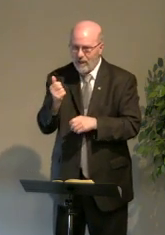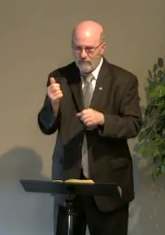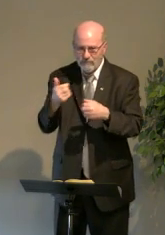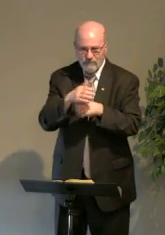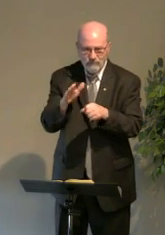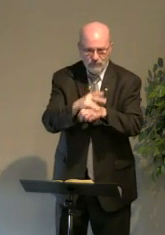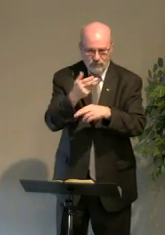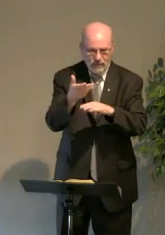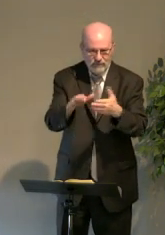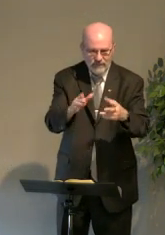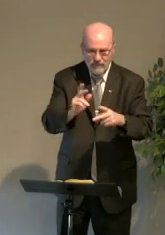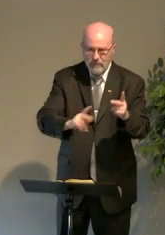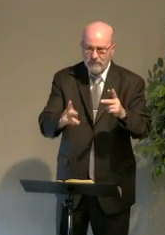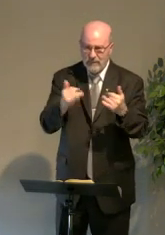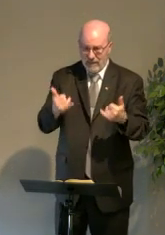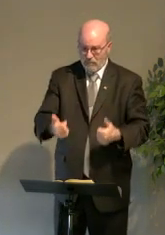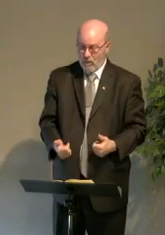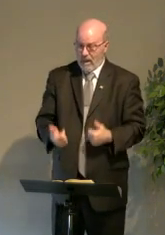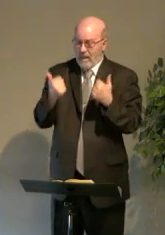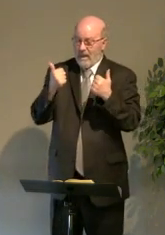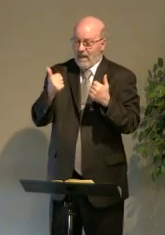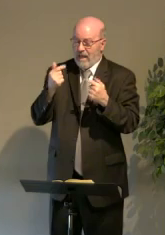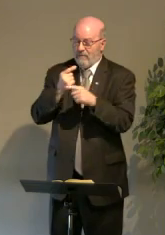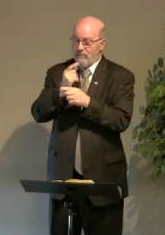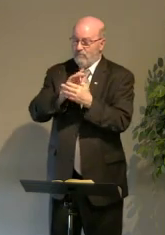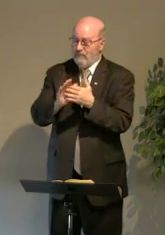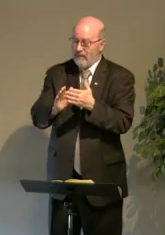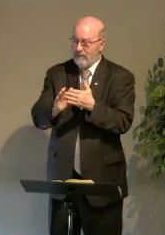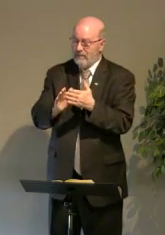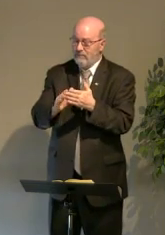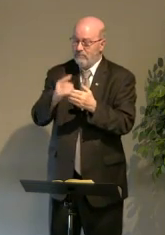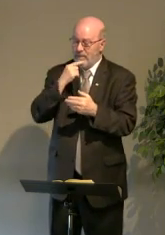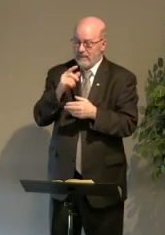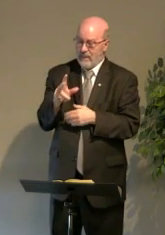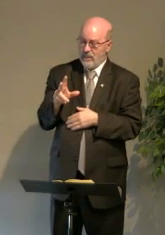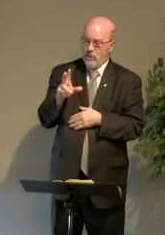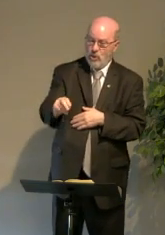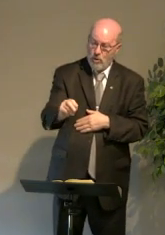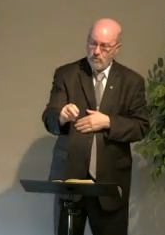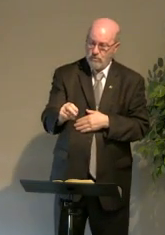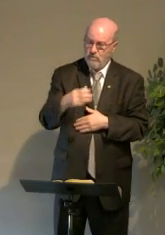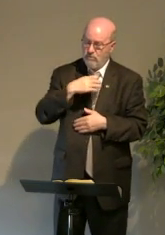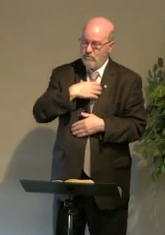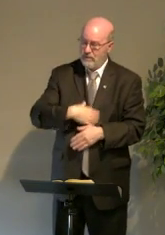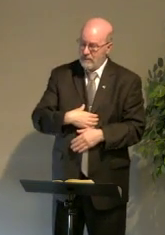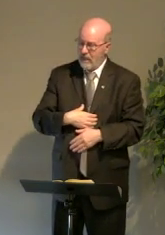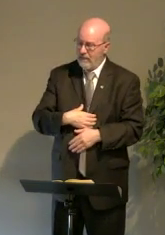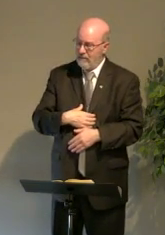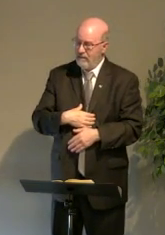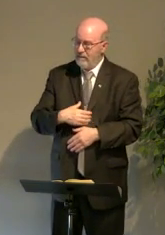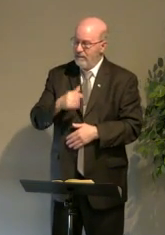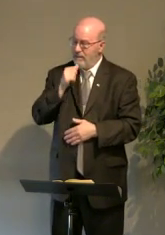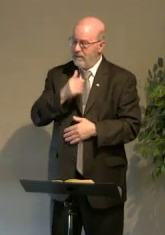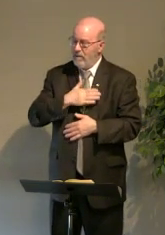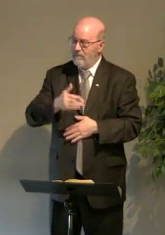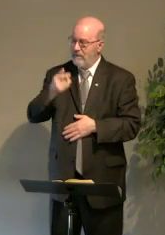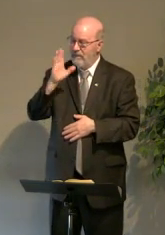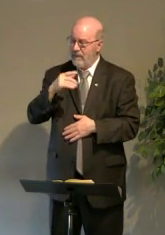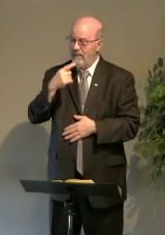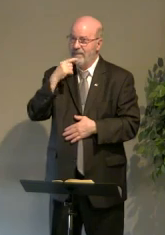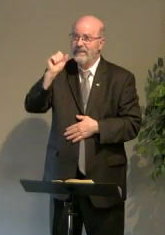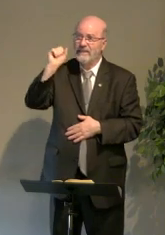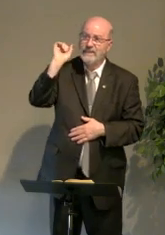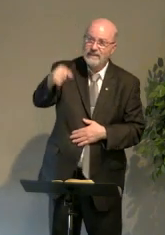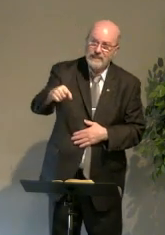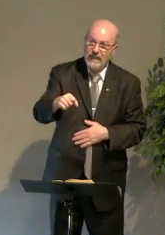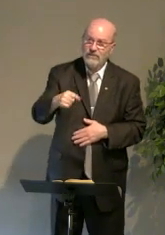We are alive now unto righteousness. We can say no to the desires that don't please God and yes to